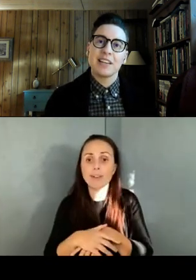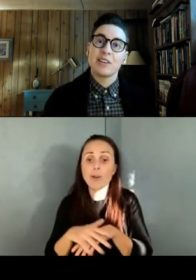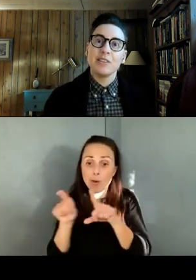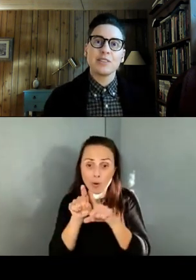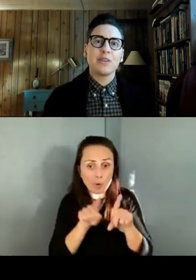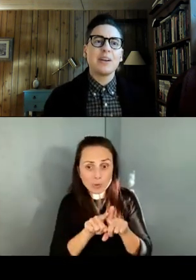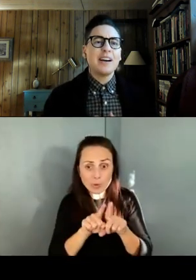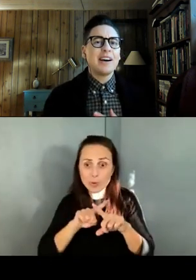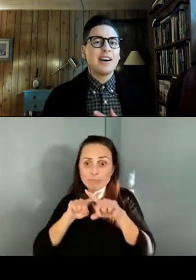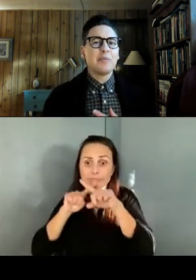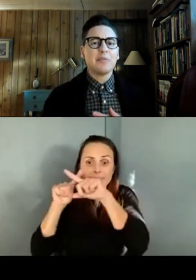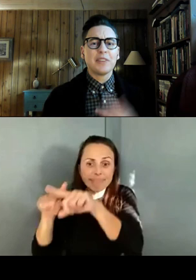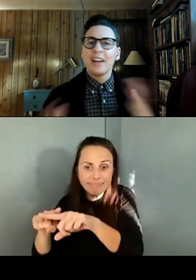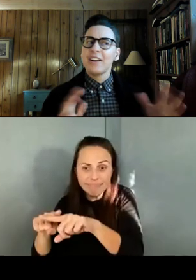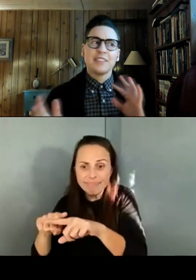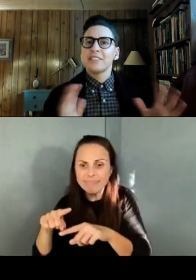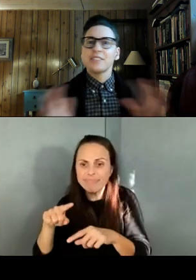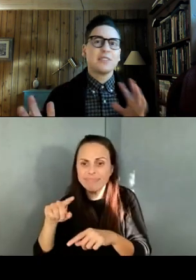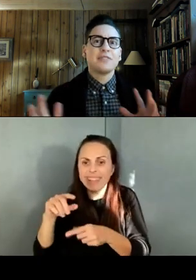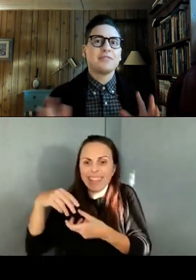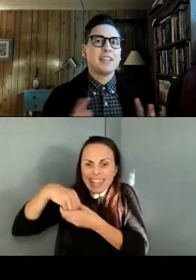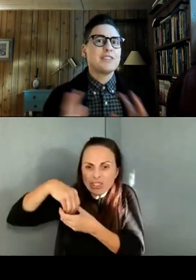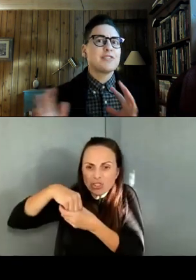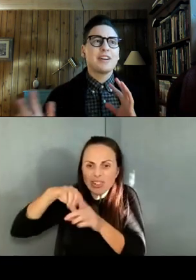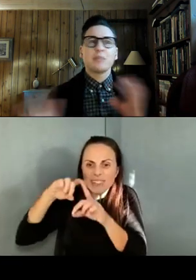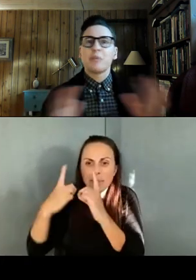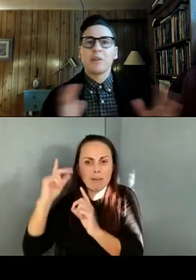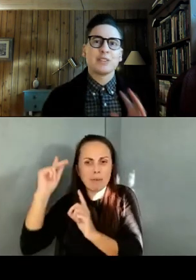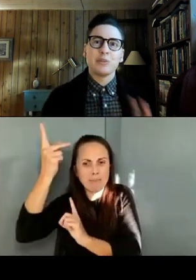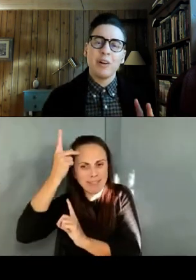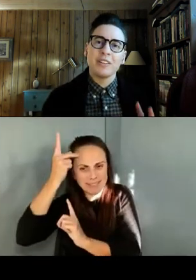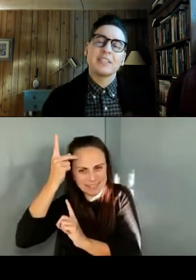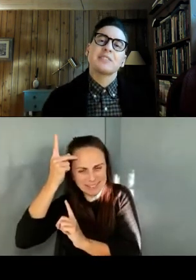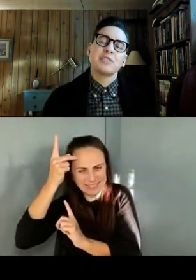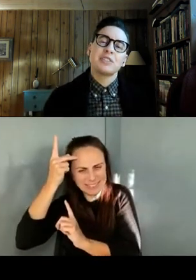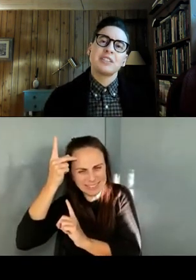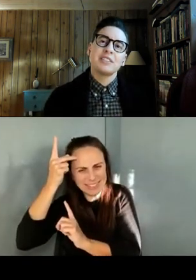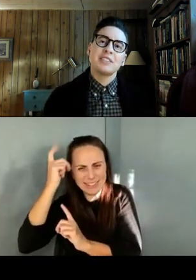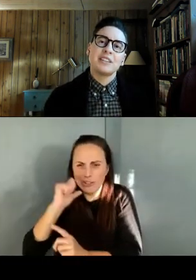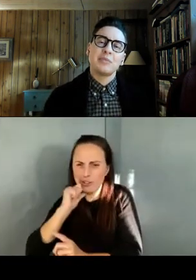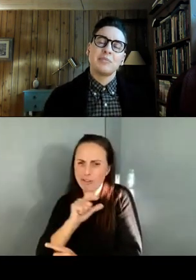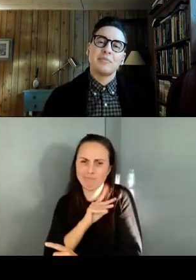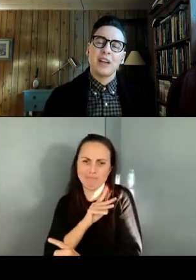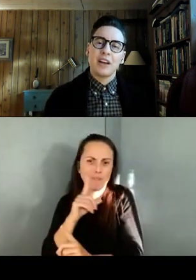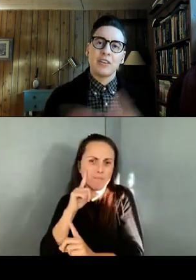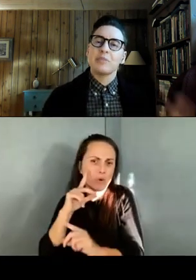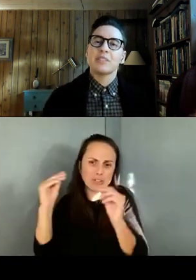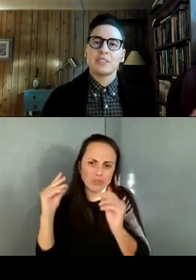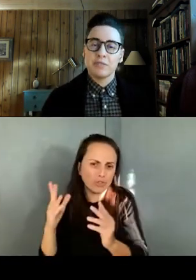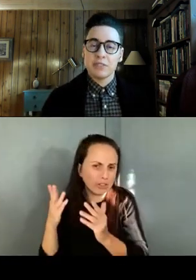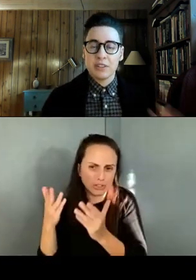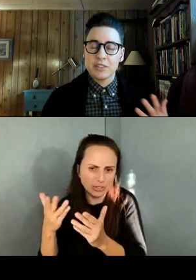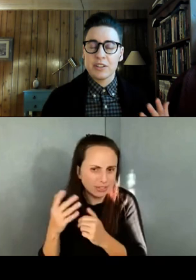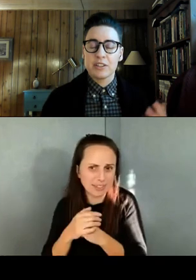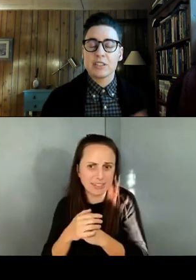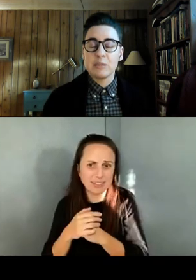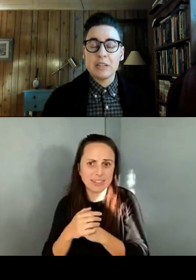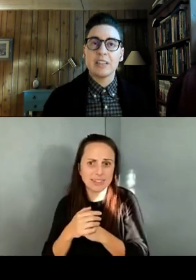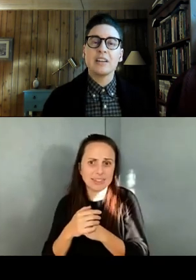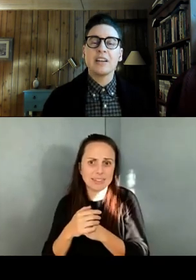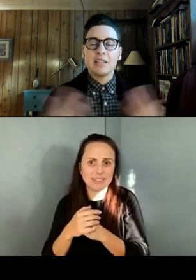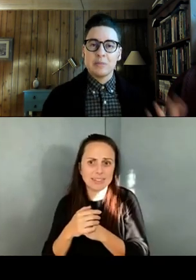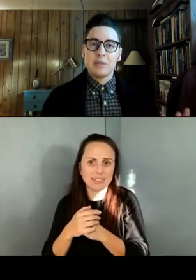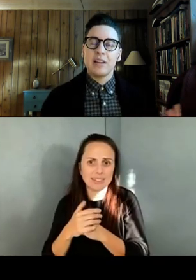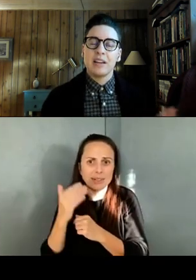budgets and also relying on sort of intra-departmental politics, which is not a great position for instructors to be